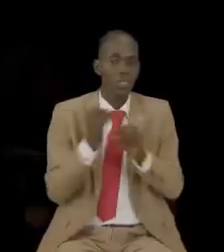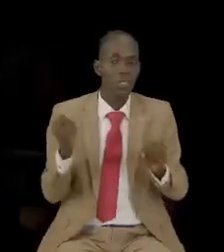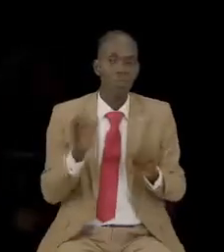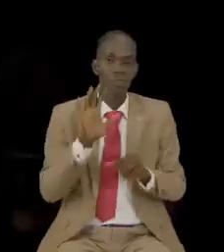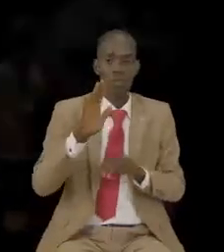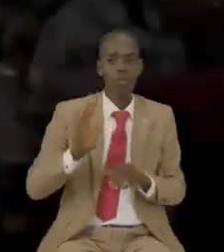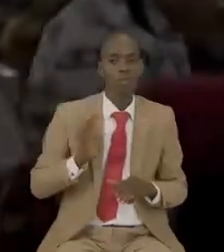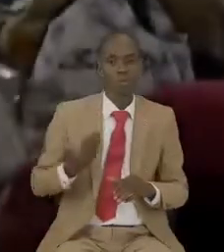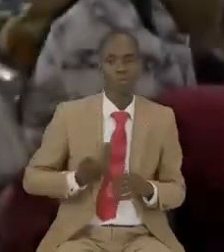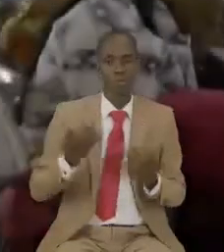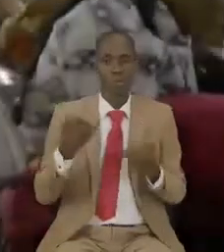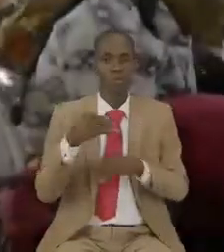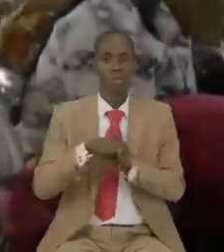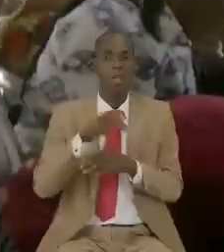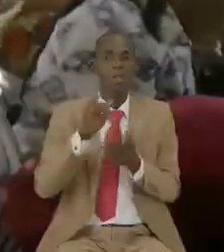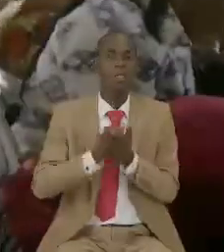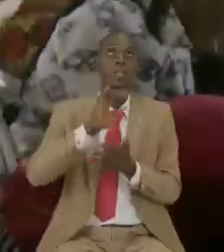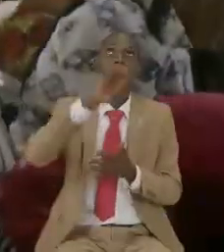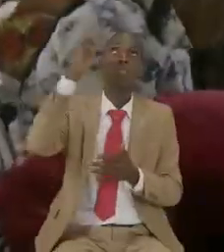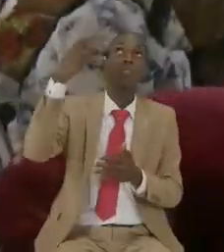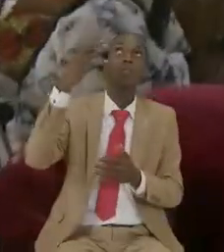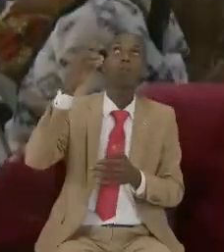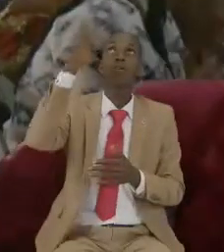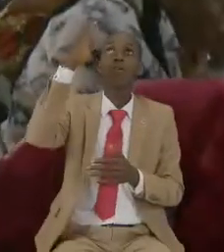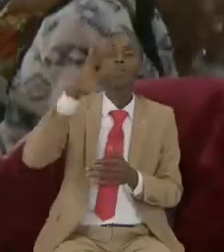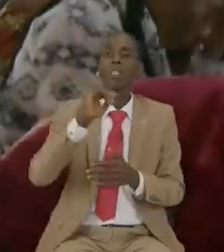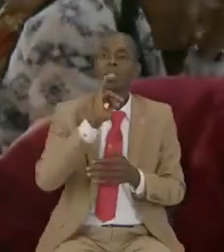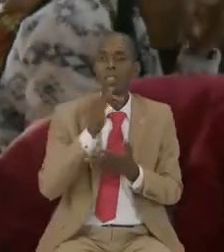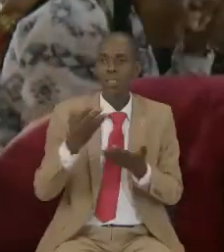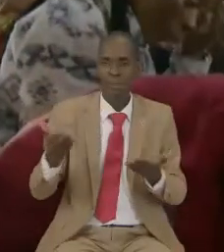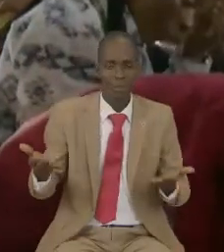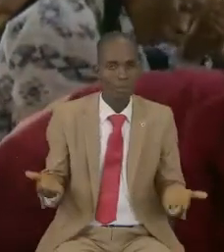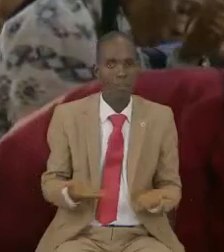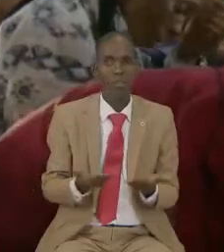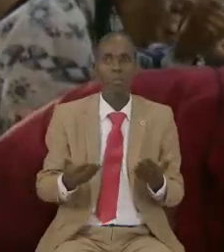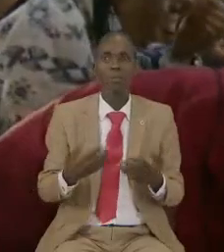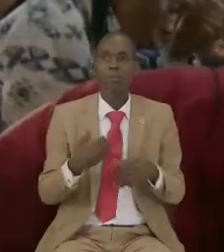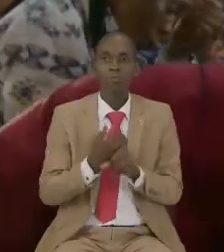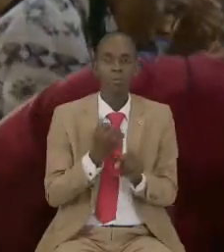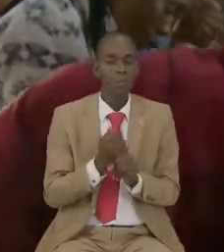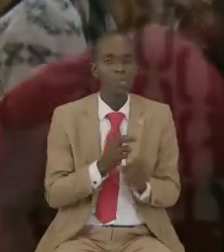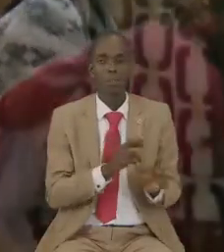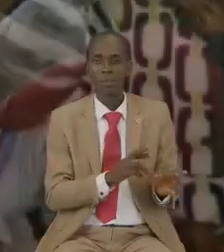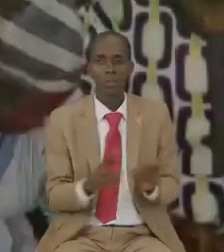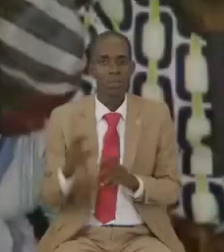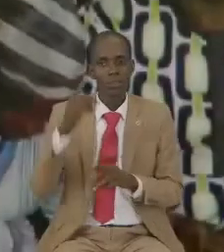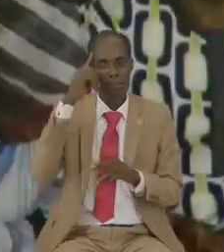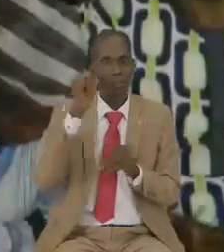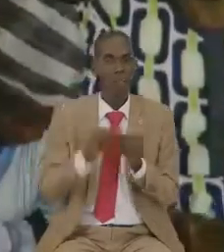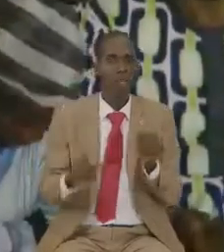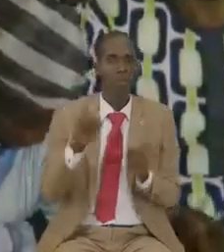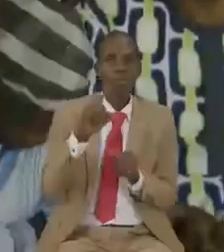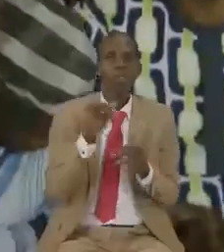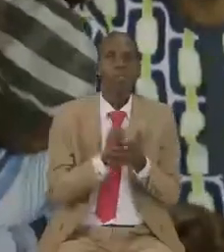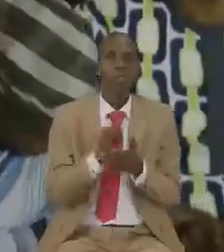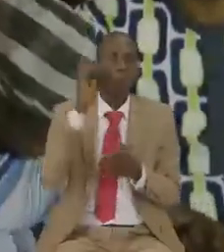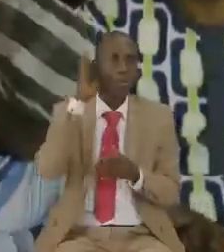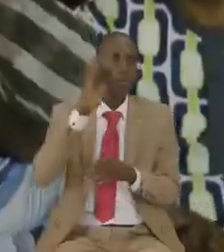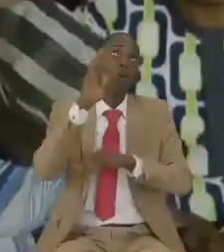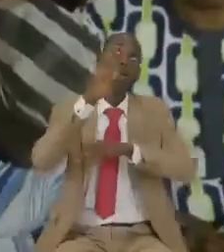That grace of God is here, available for everyone that will call on